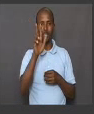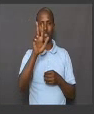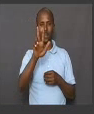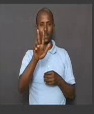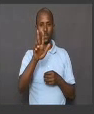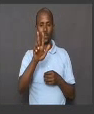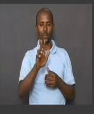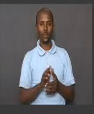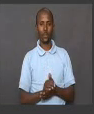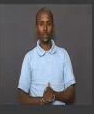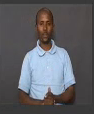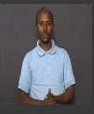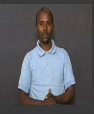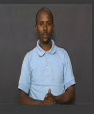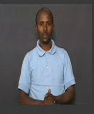3.